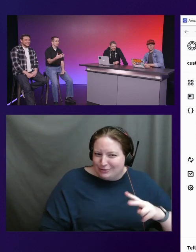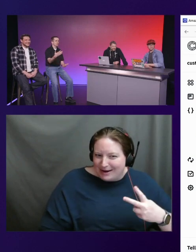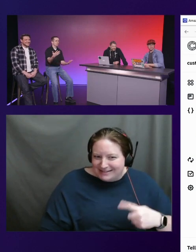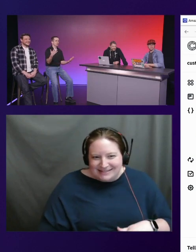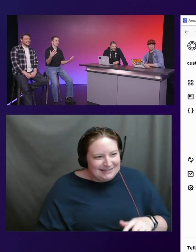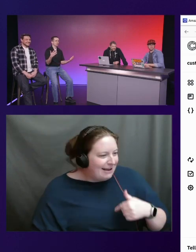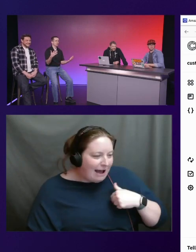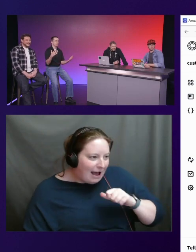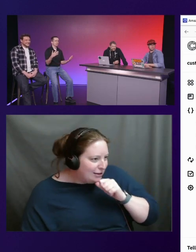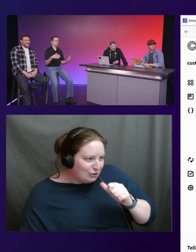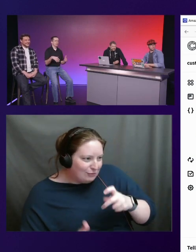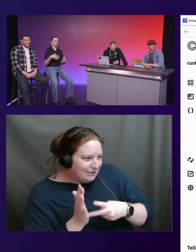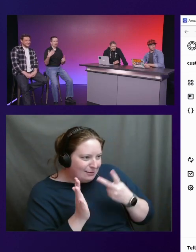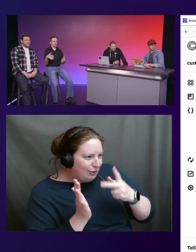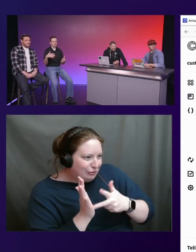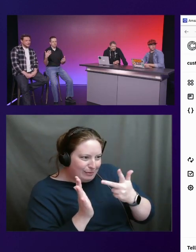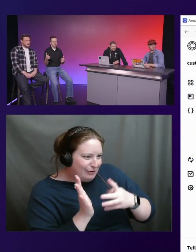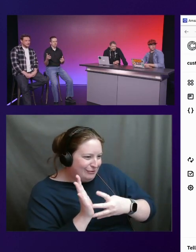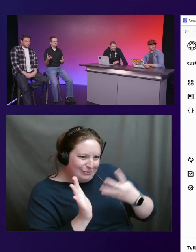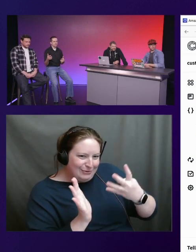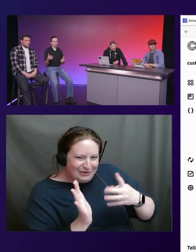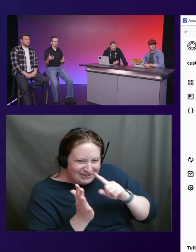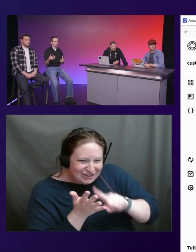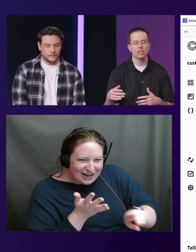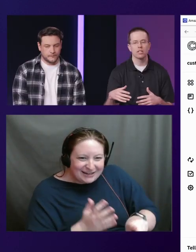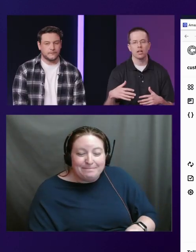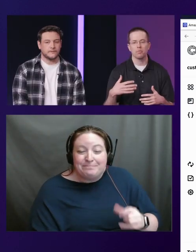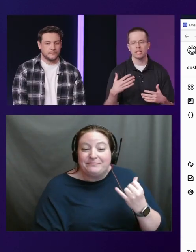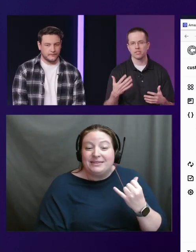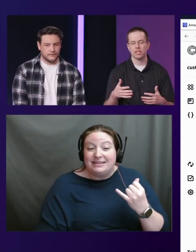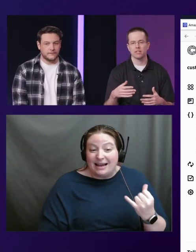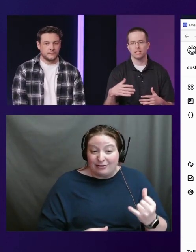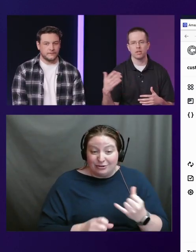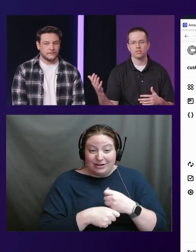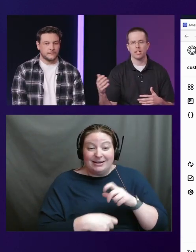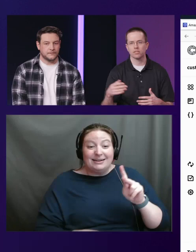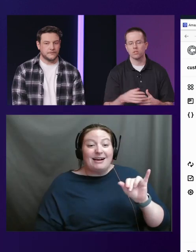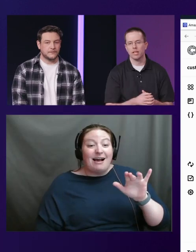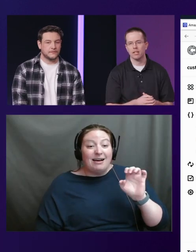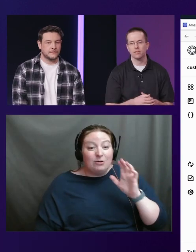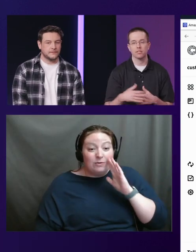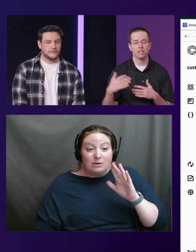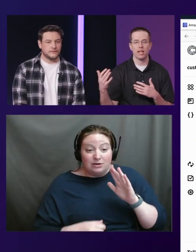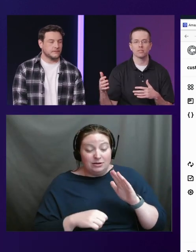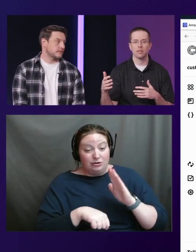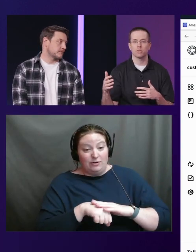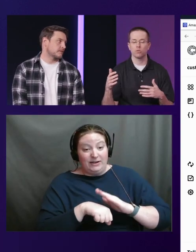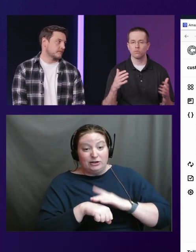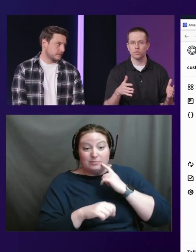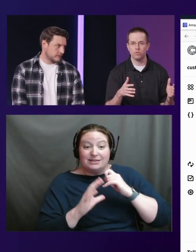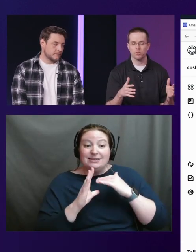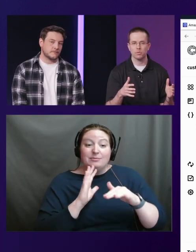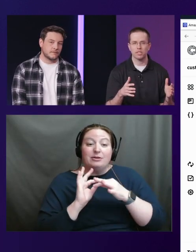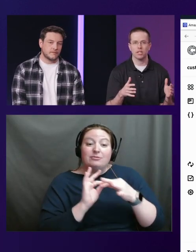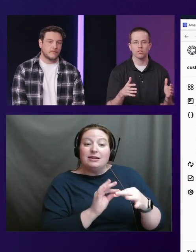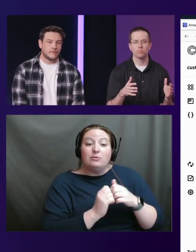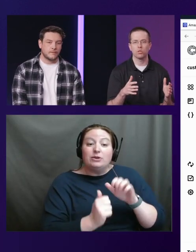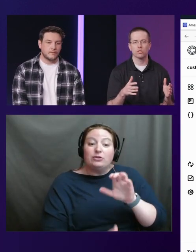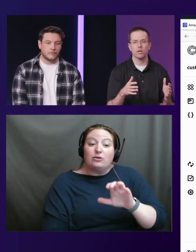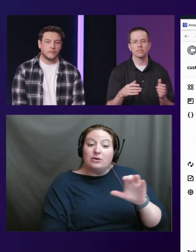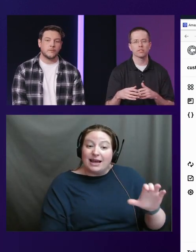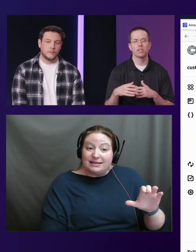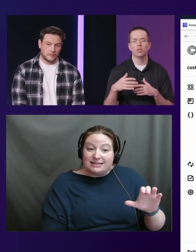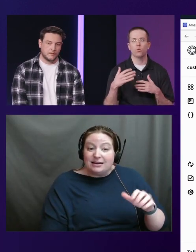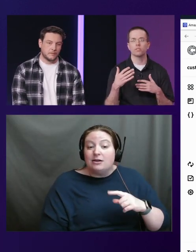Yeah, so the pull request is created. So now Kyle's going to get a notification because he's got his email tied to Code Catalyst. It's going to ask him to go review this particular